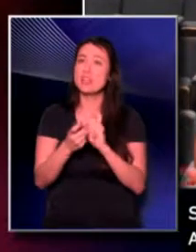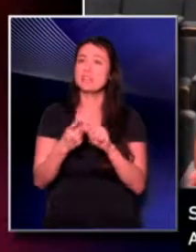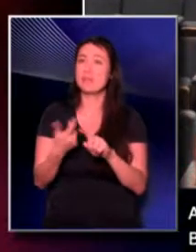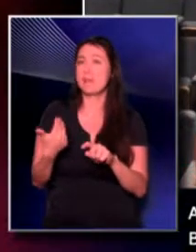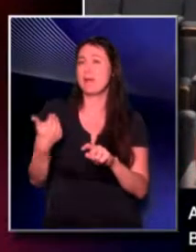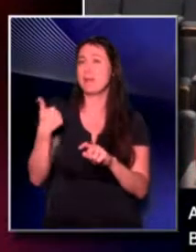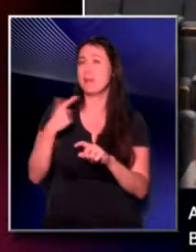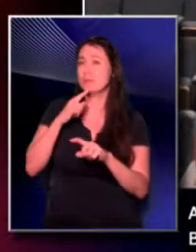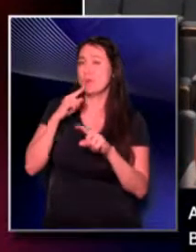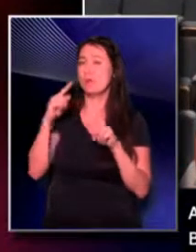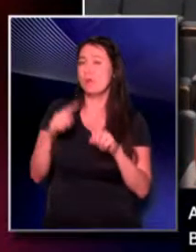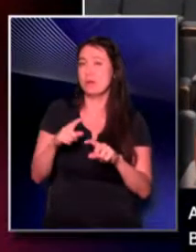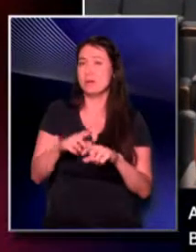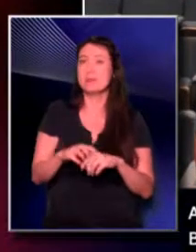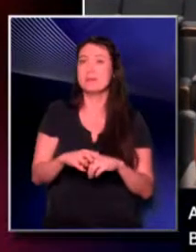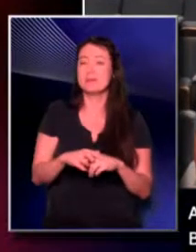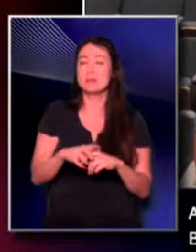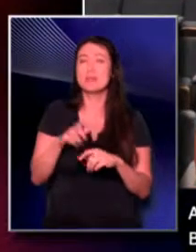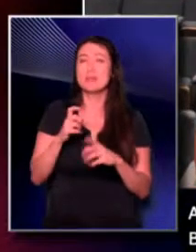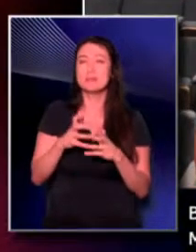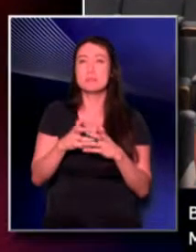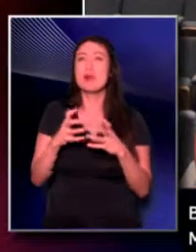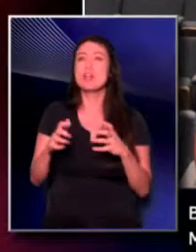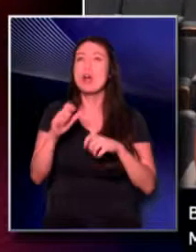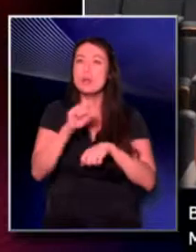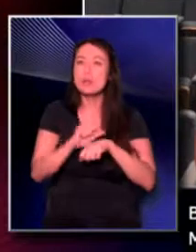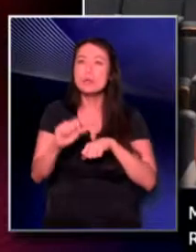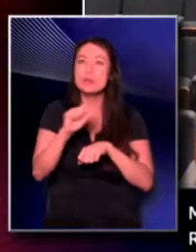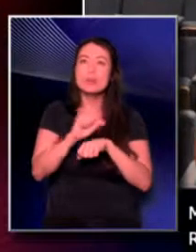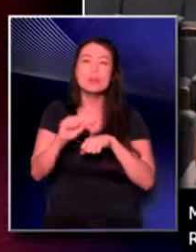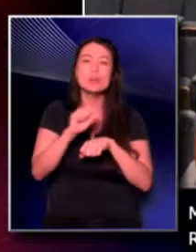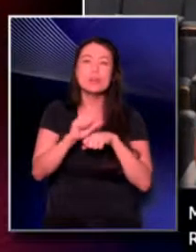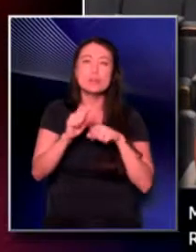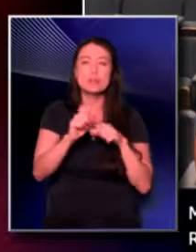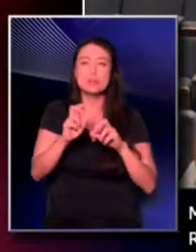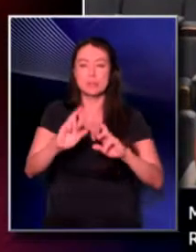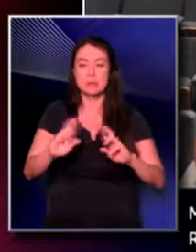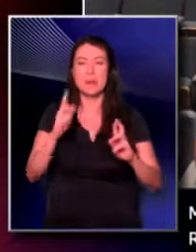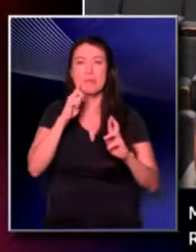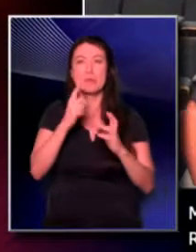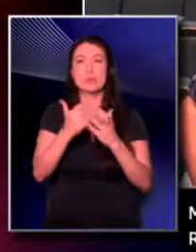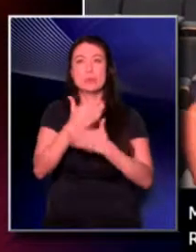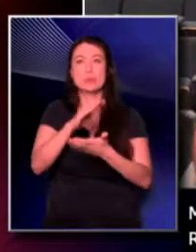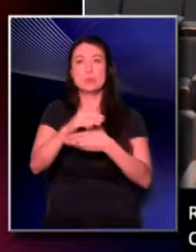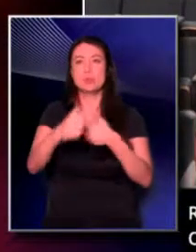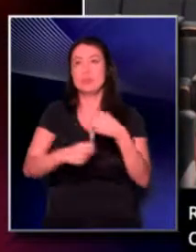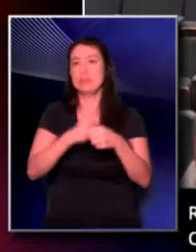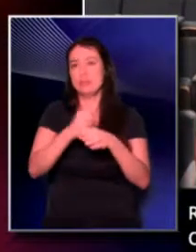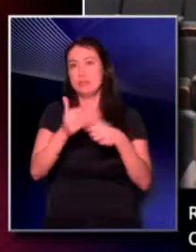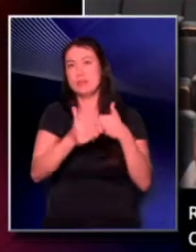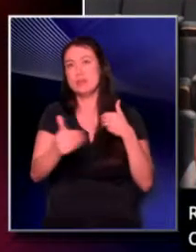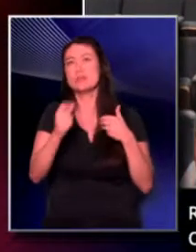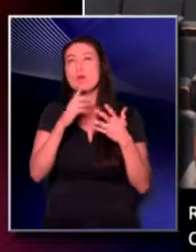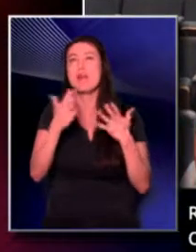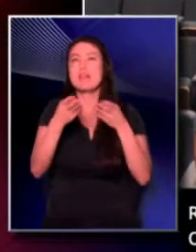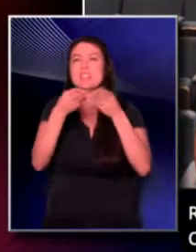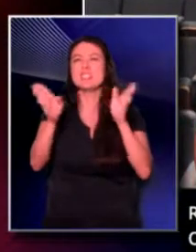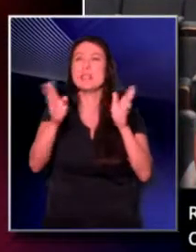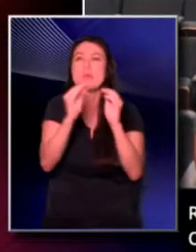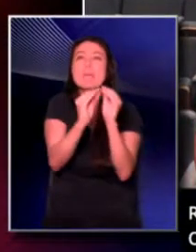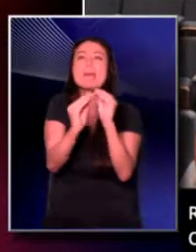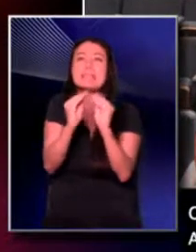for the simple reason that there's been a lot of work that we've been working on to prepare for the new school year, so a lot of it's general maintenance